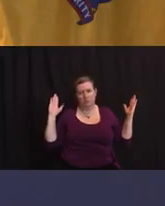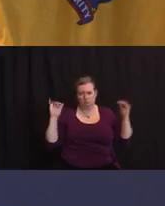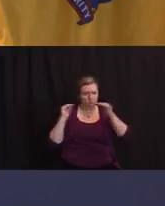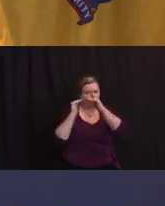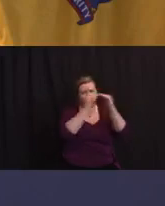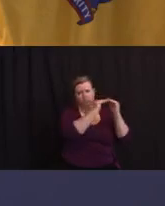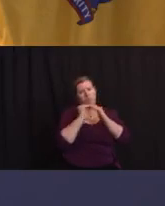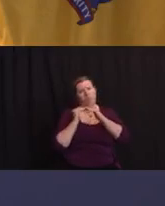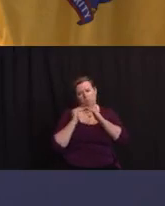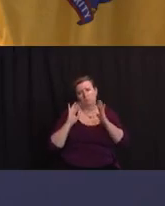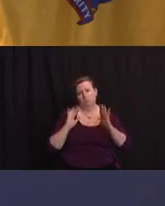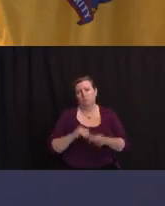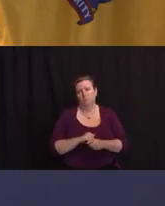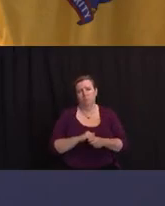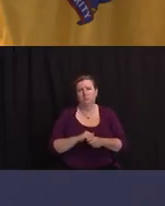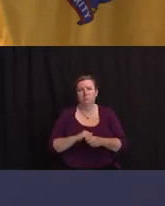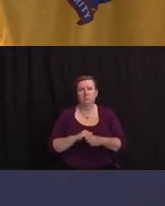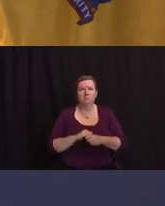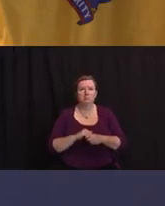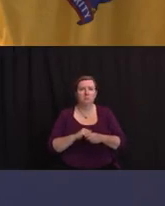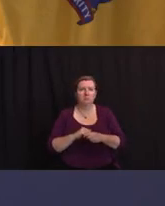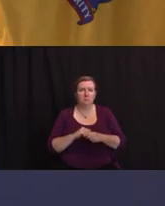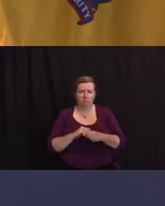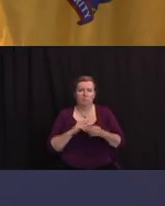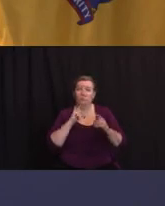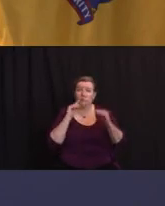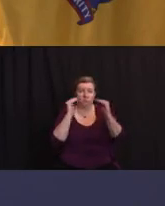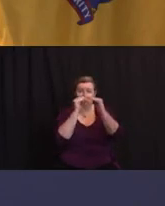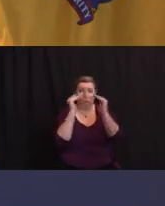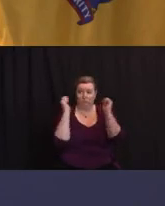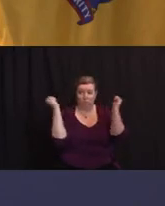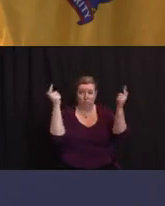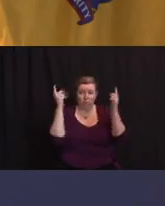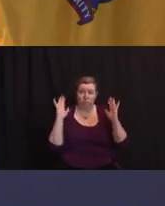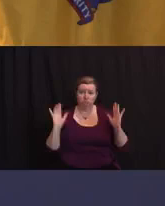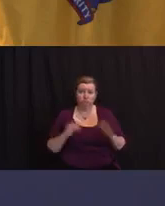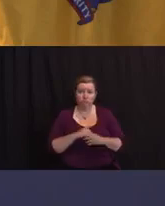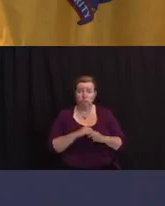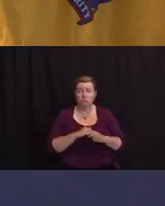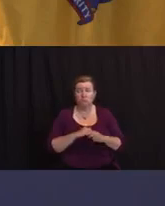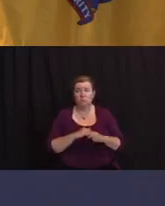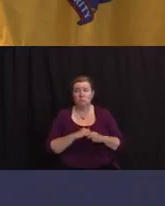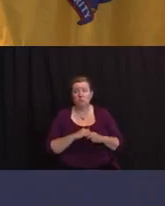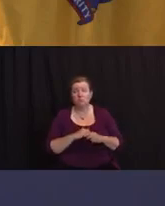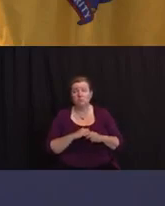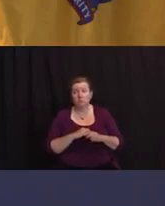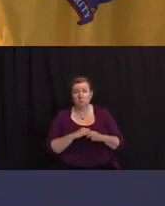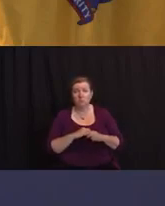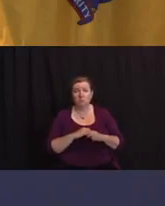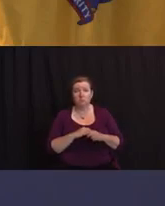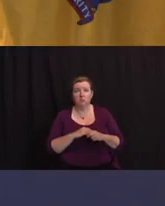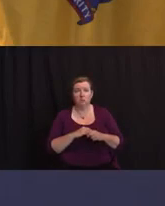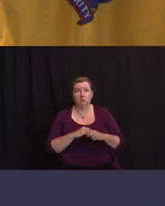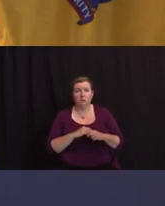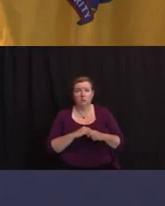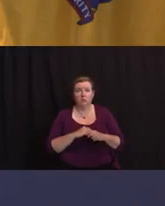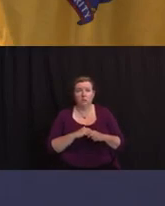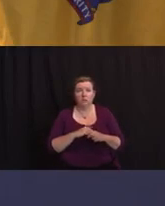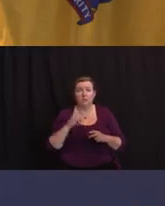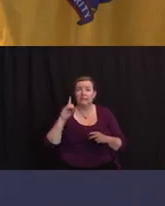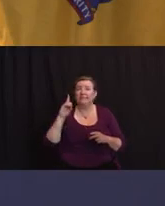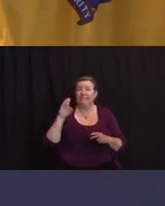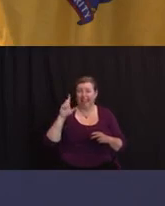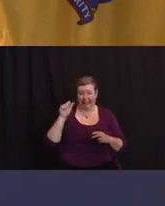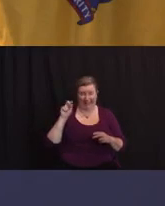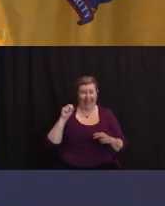anybody. So in other words, they call balls and strikes equally. I don't believe it was part of Declan's tweet, so this is